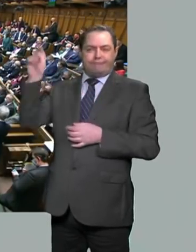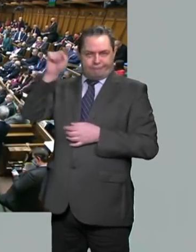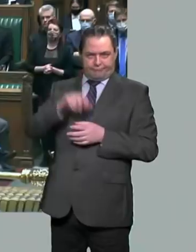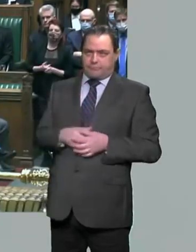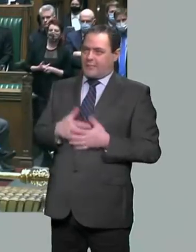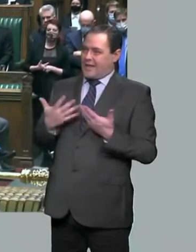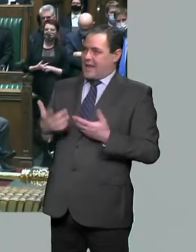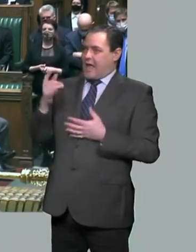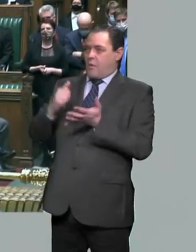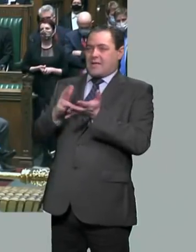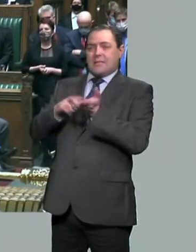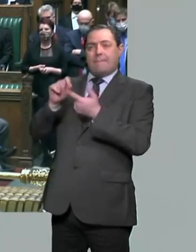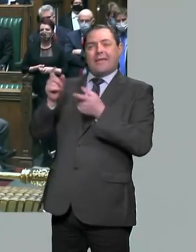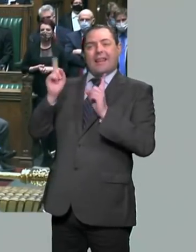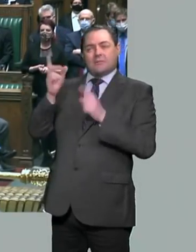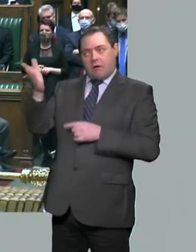Blackford.